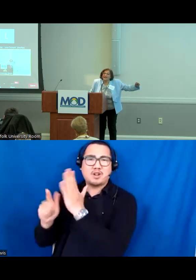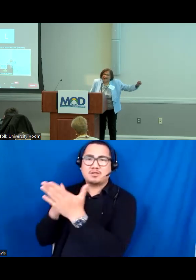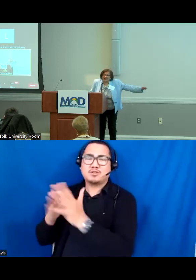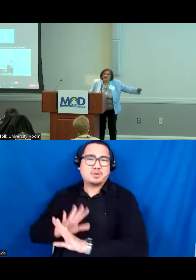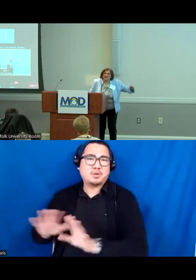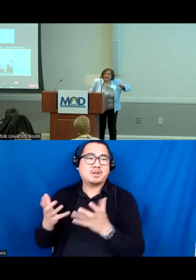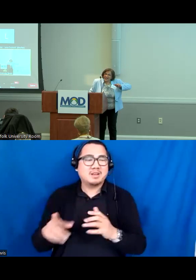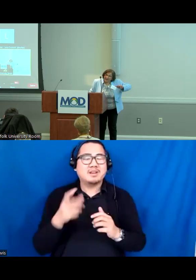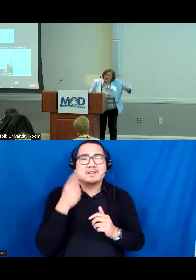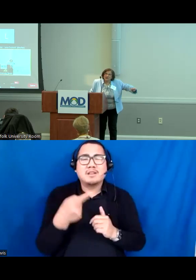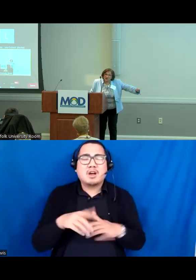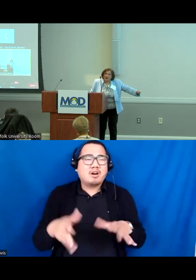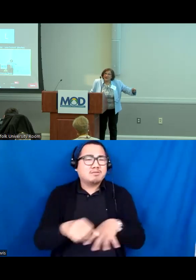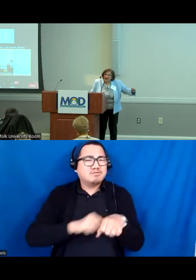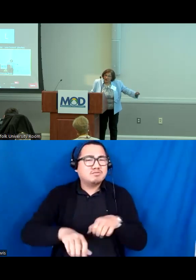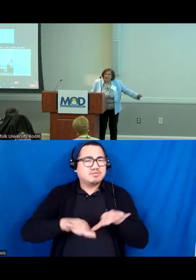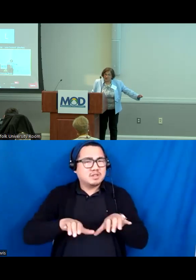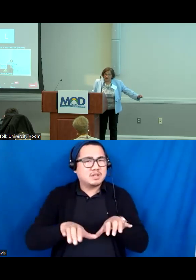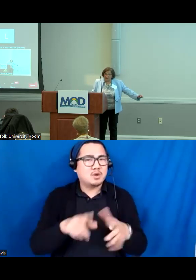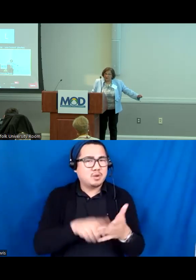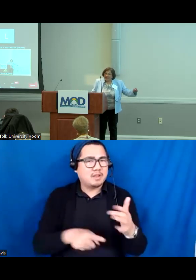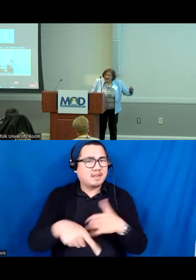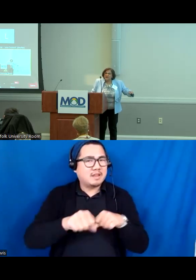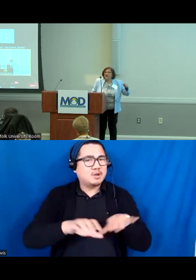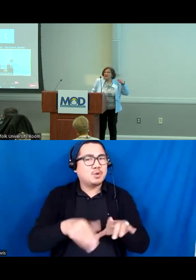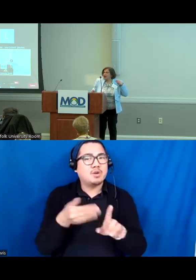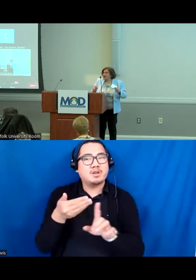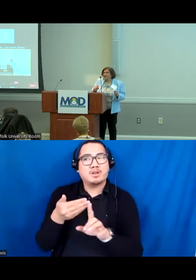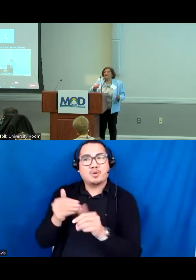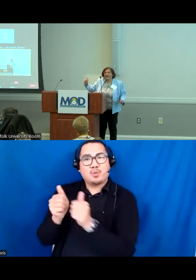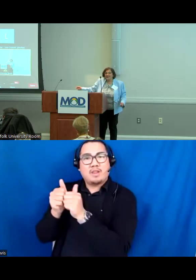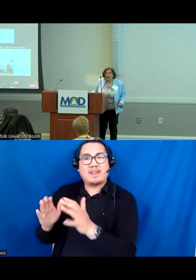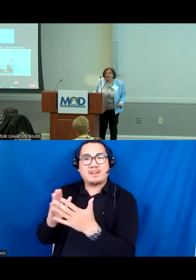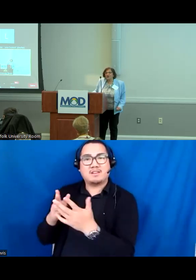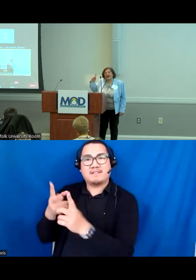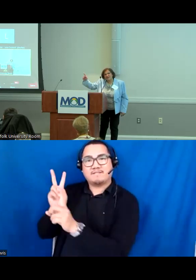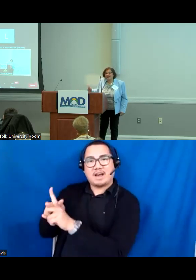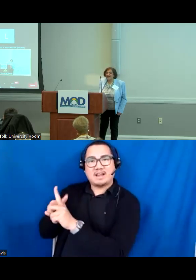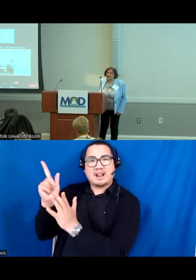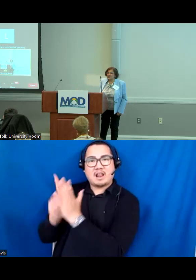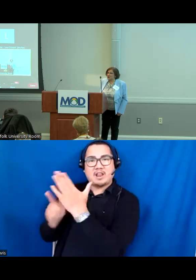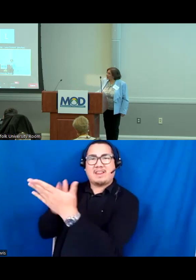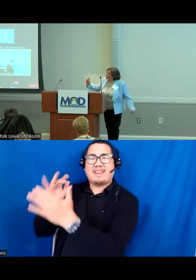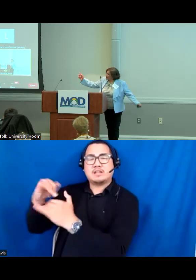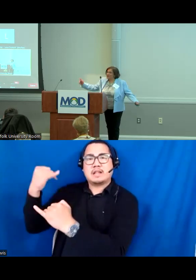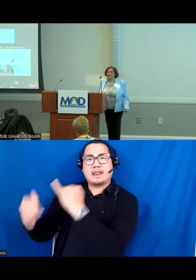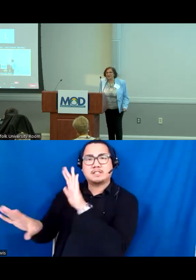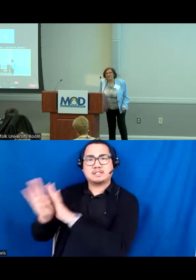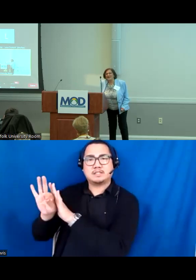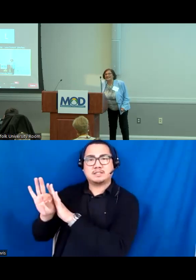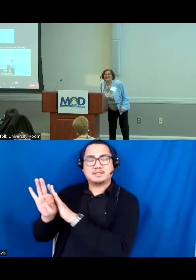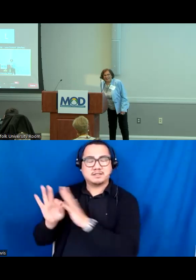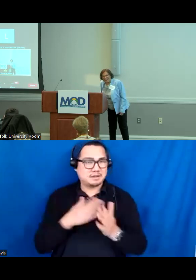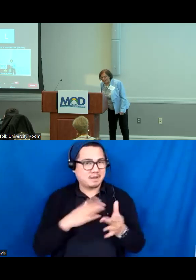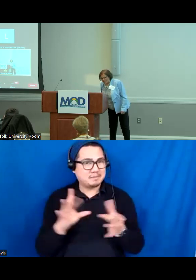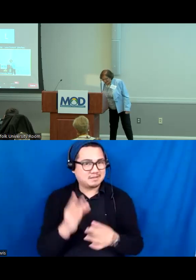the actions that they could do on their own without filing a lawsuit. That was their last resort. So that's my